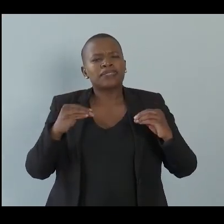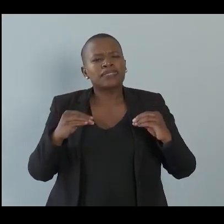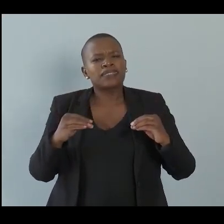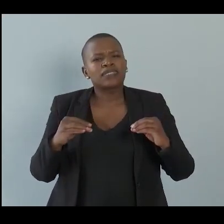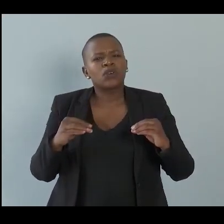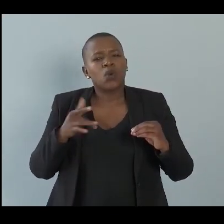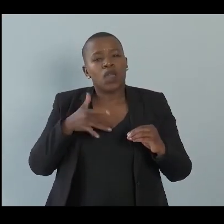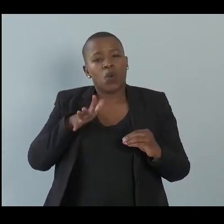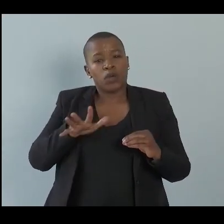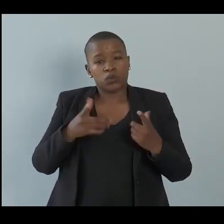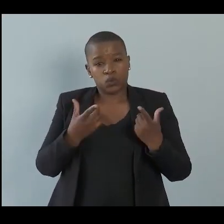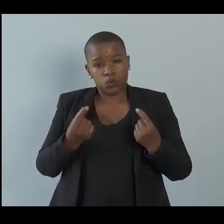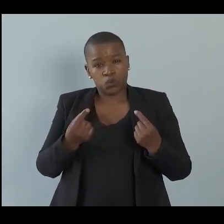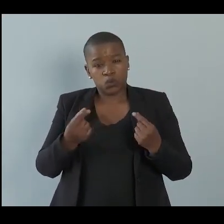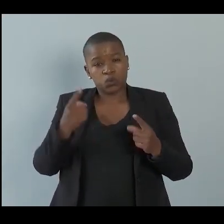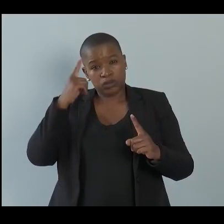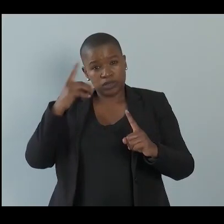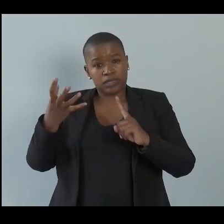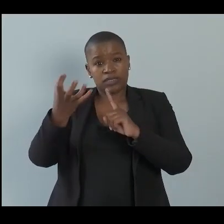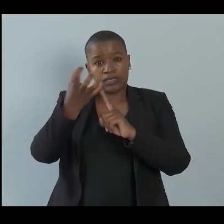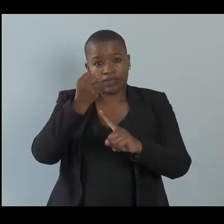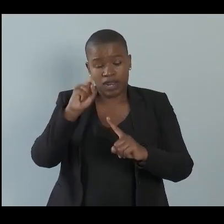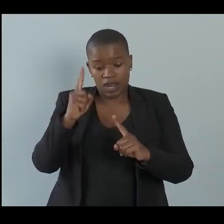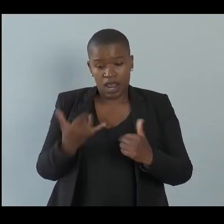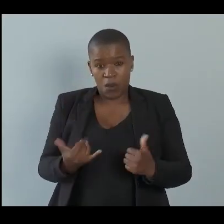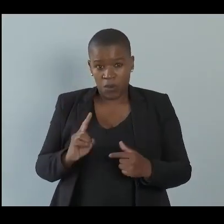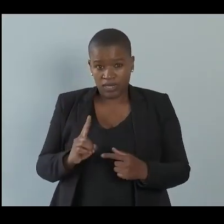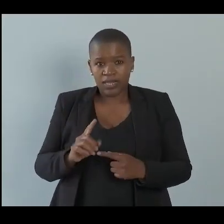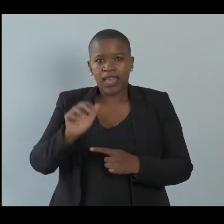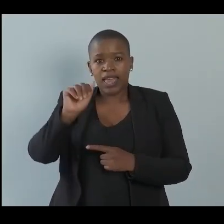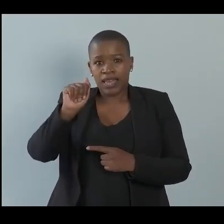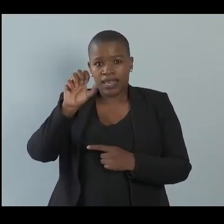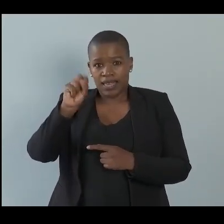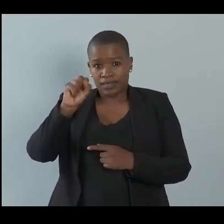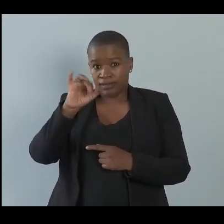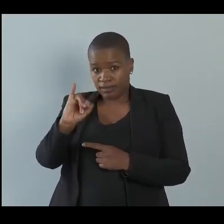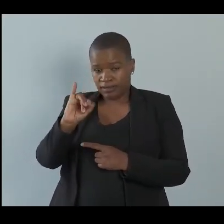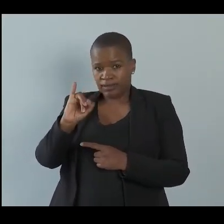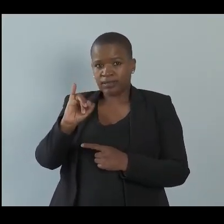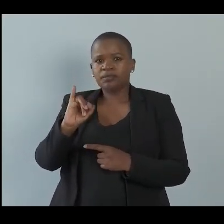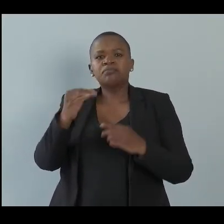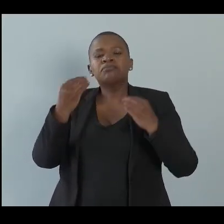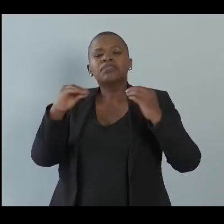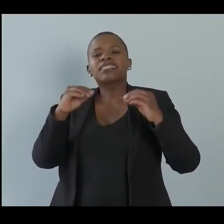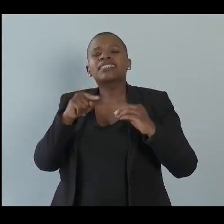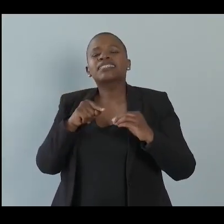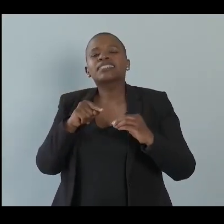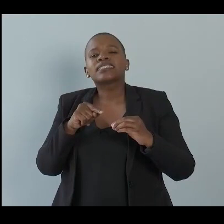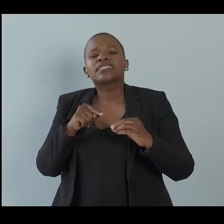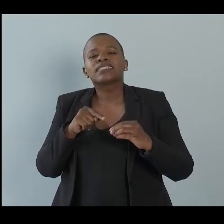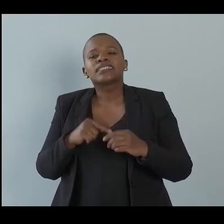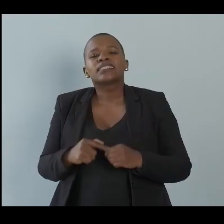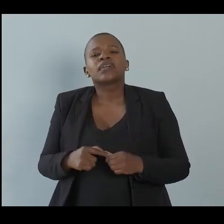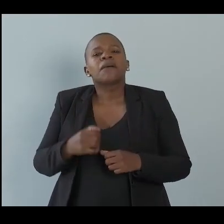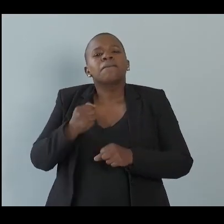to achieve that now is, the ASI business that we've really now restored to profitability, the Carabina business, and the Altron